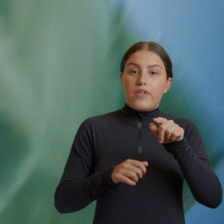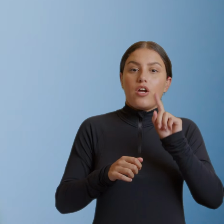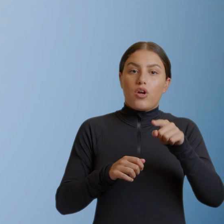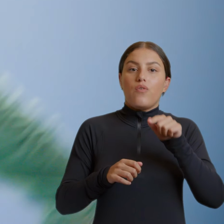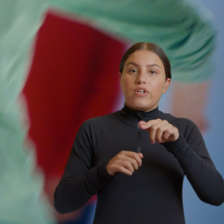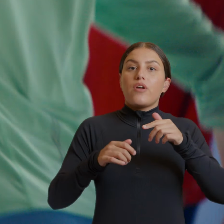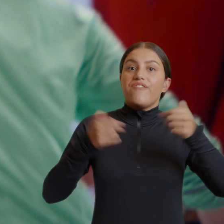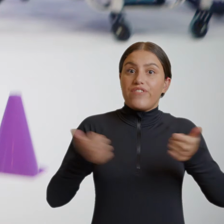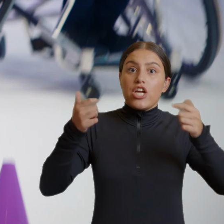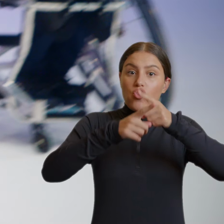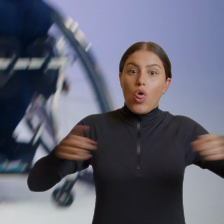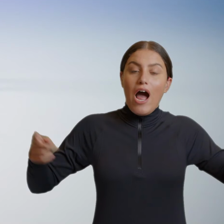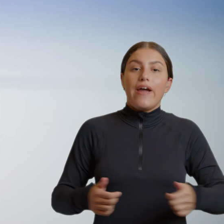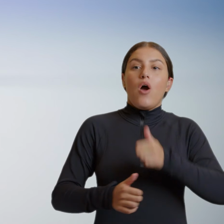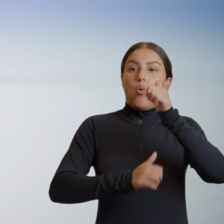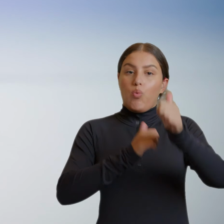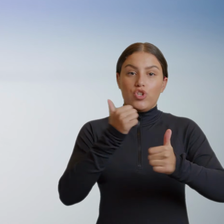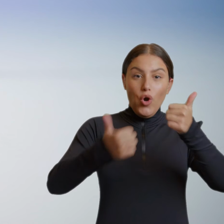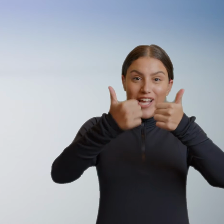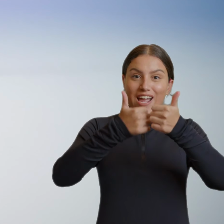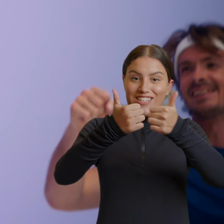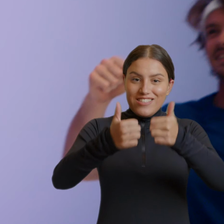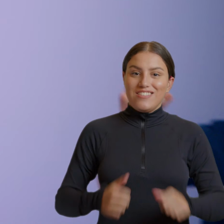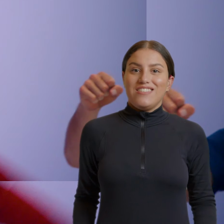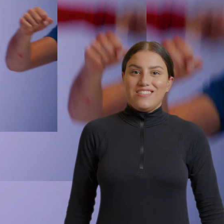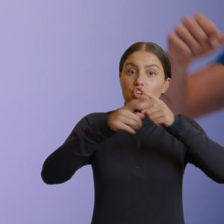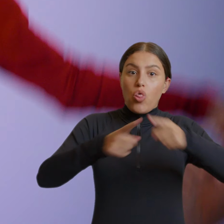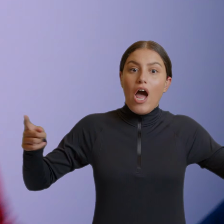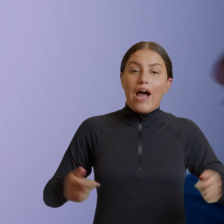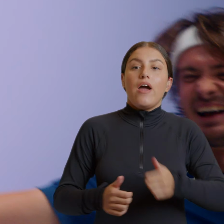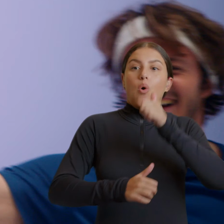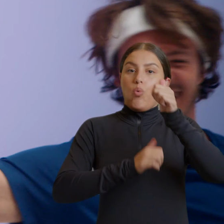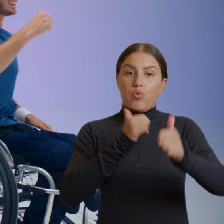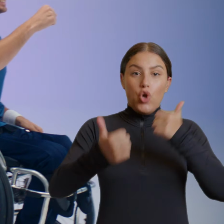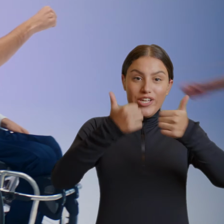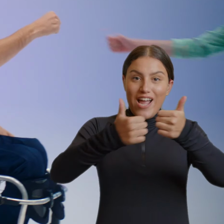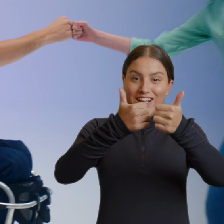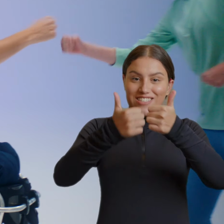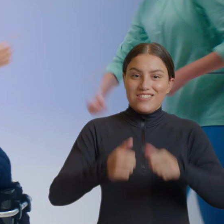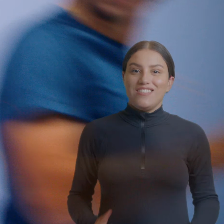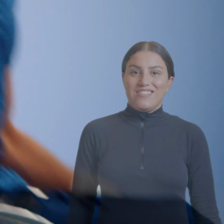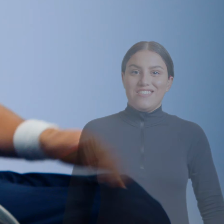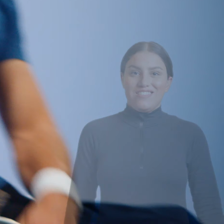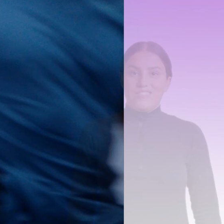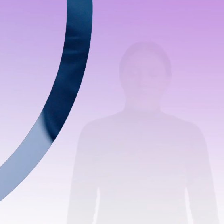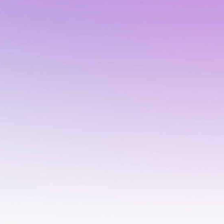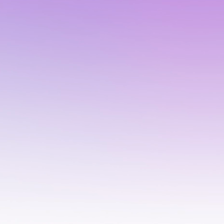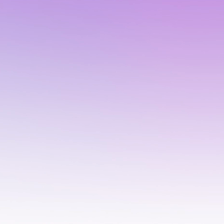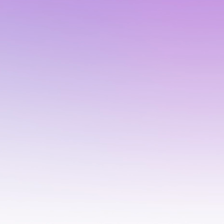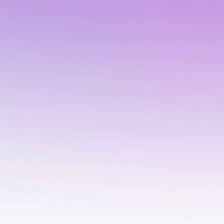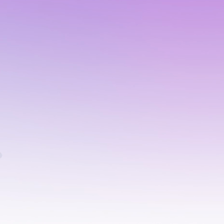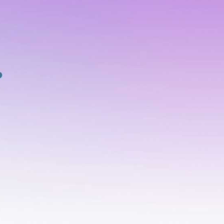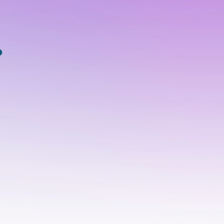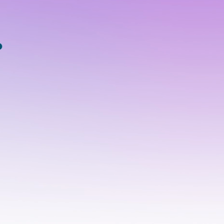as you do it. And here we go. This is the finish line. Bam! Nice. Niko gives them both fist bumps.